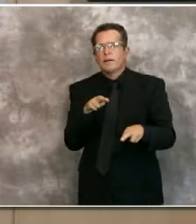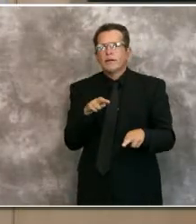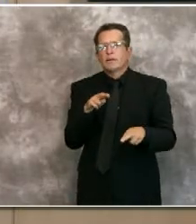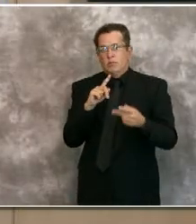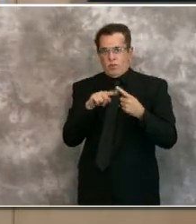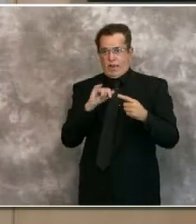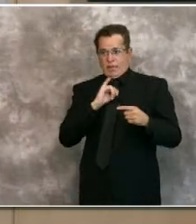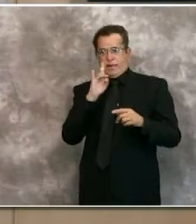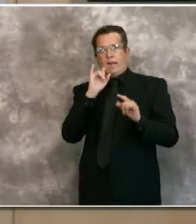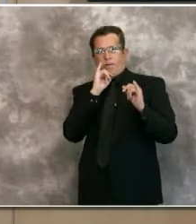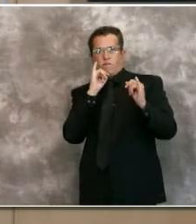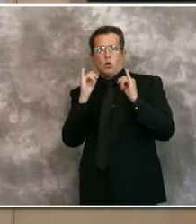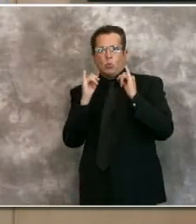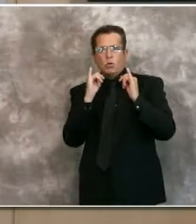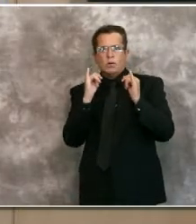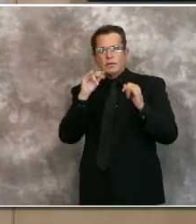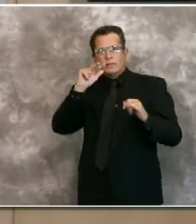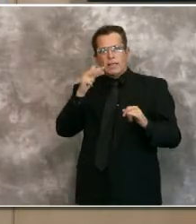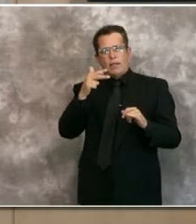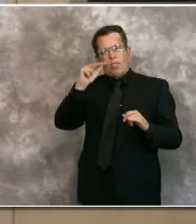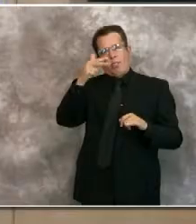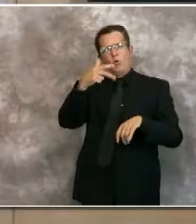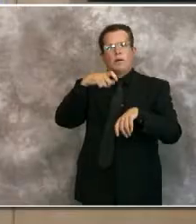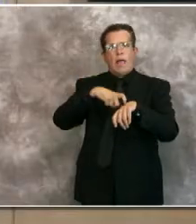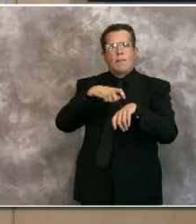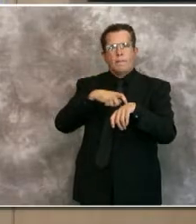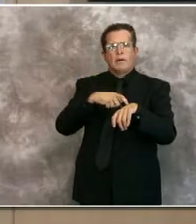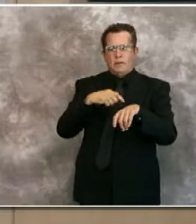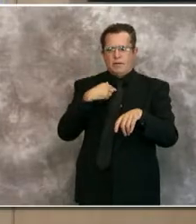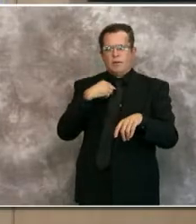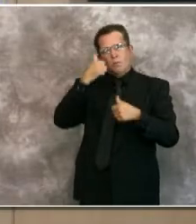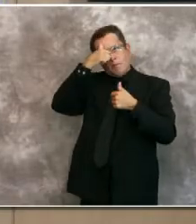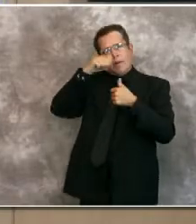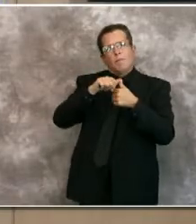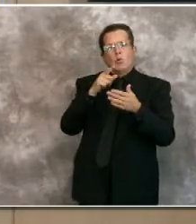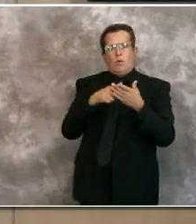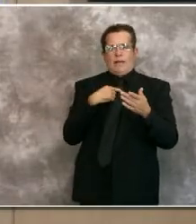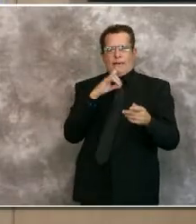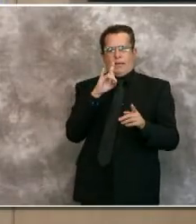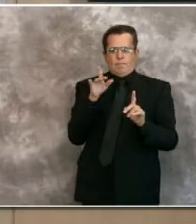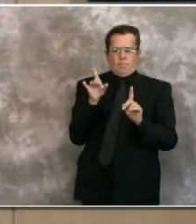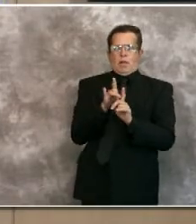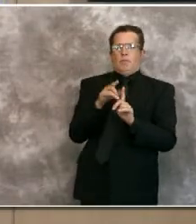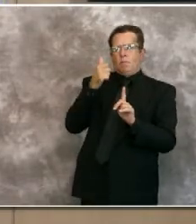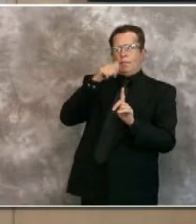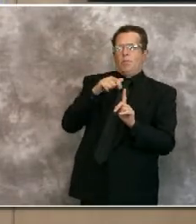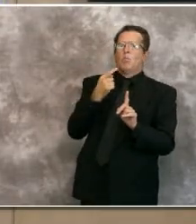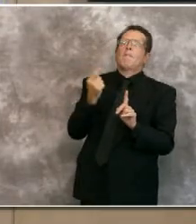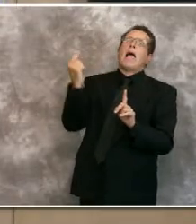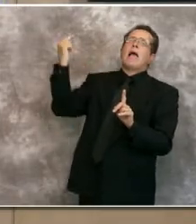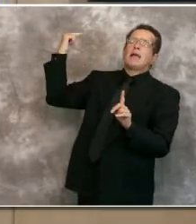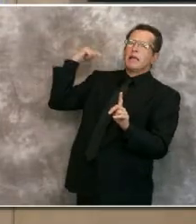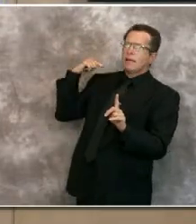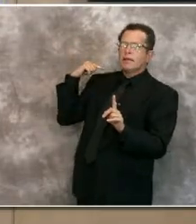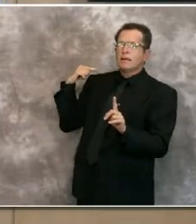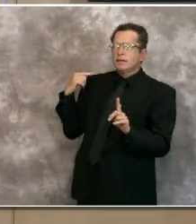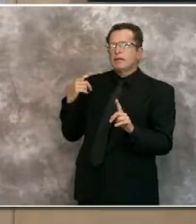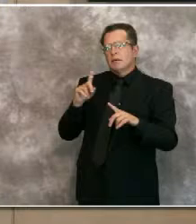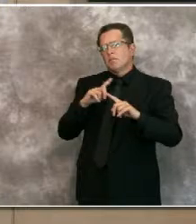I'm interviewed a second or third time about something, I sometimes remember something that's important that I did a while back.